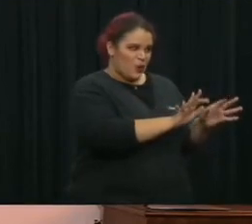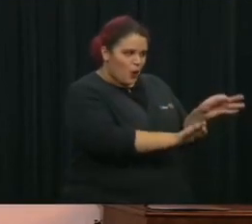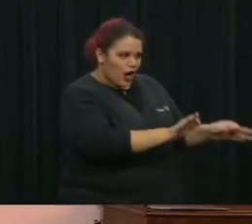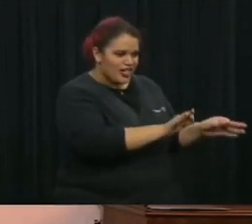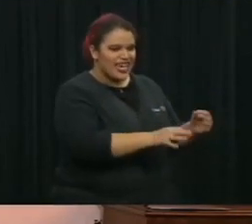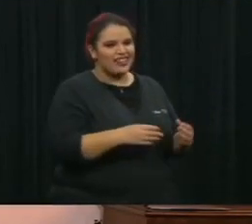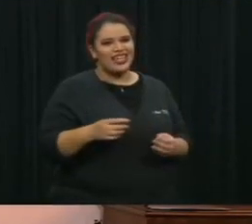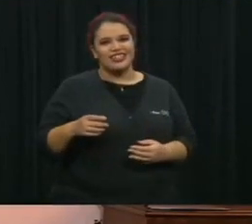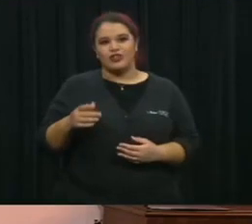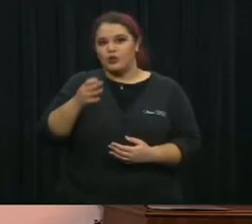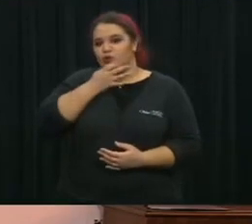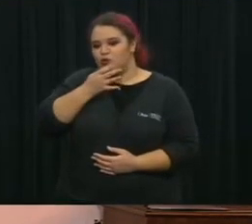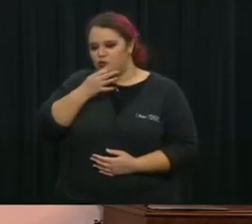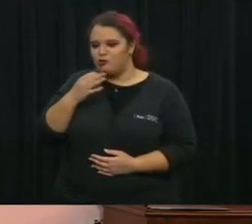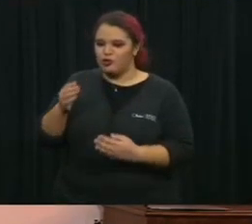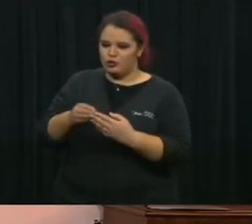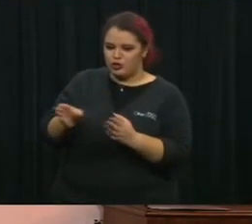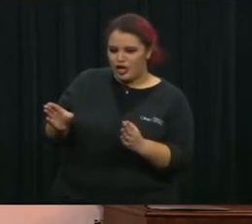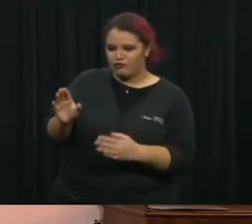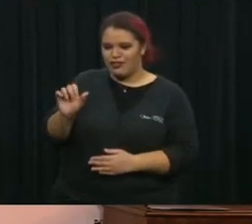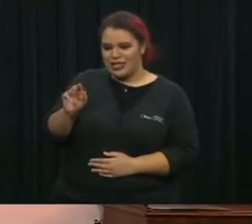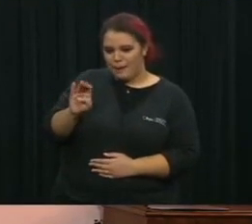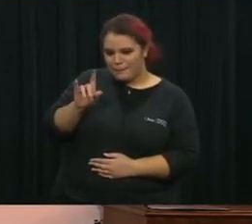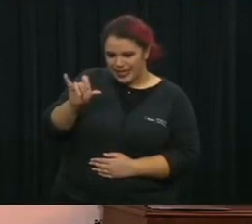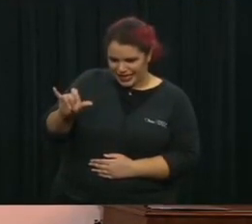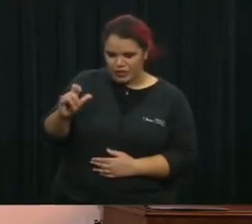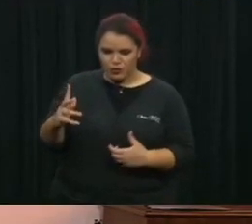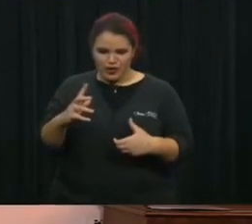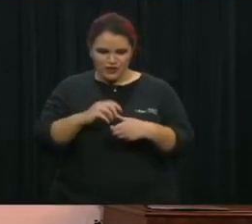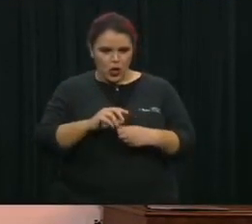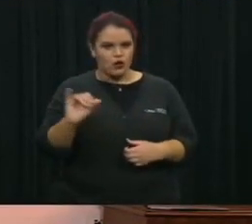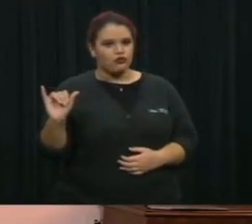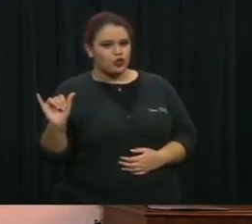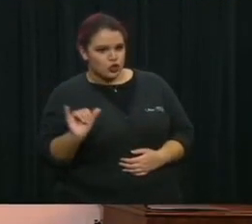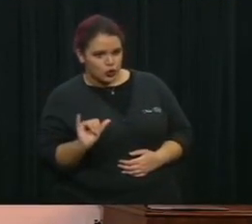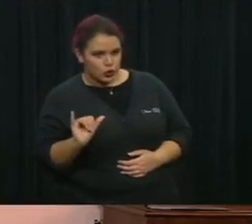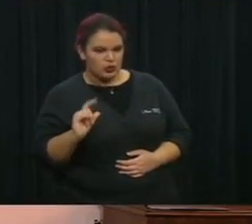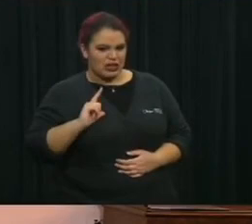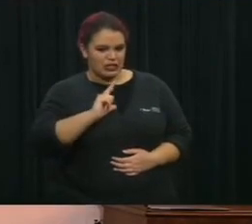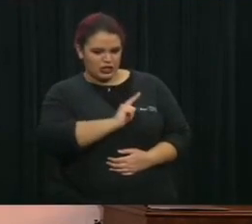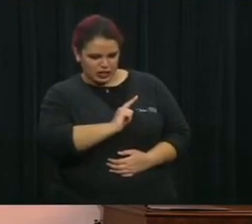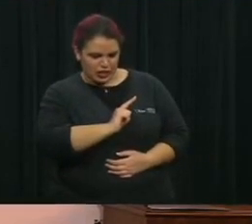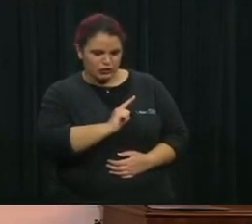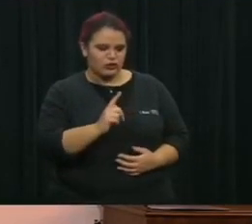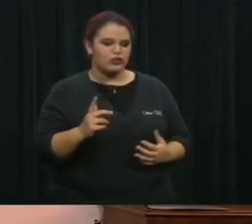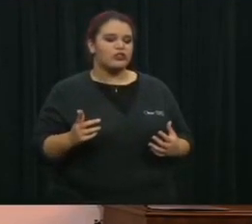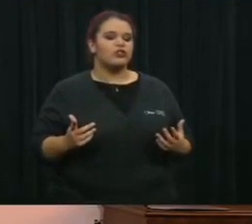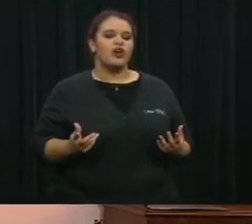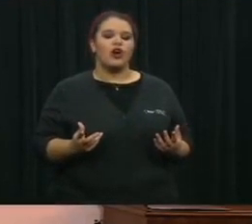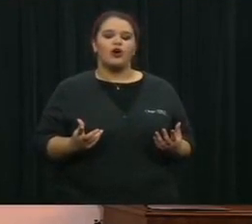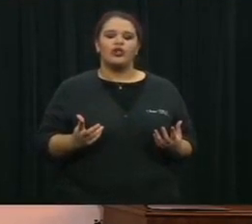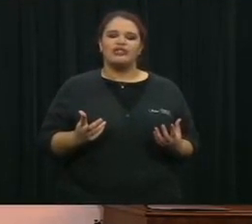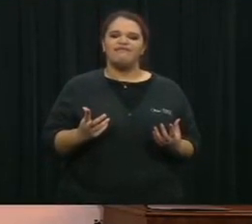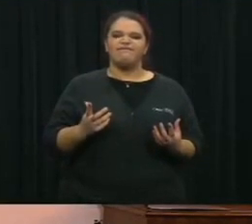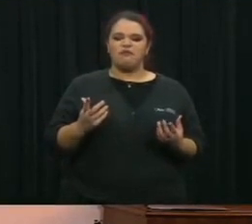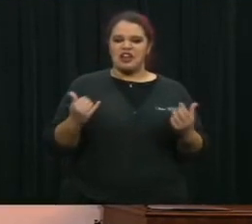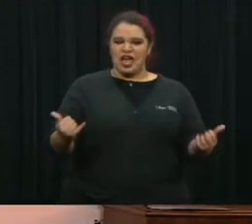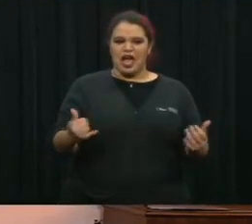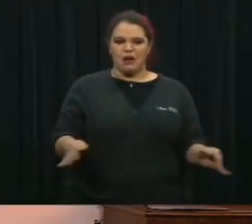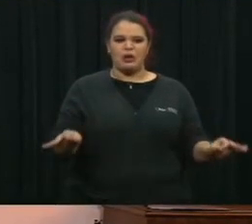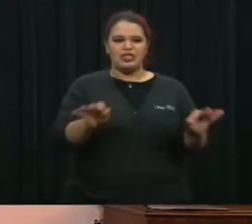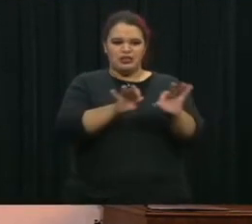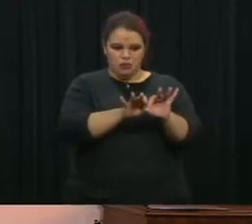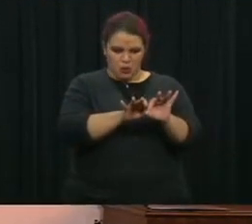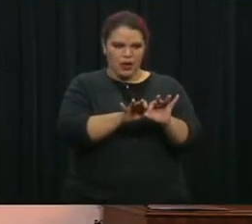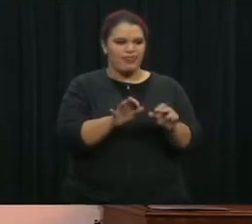I think that at a minimum, we would want a significant enough time for people to be